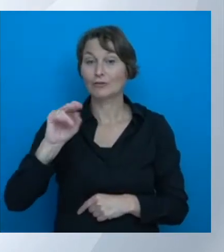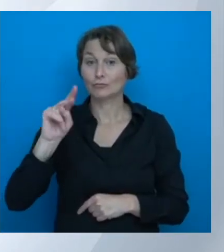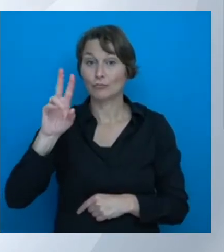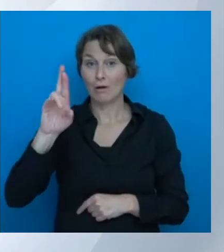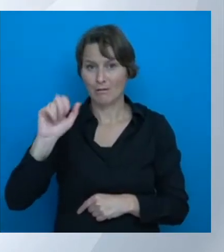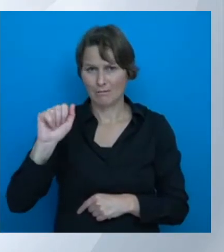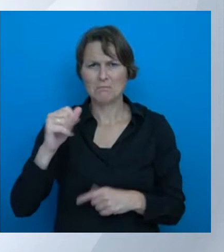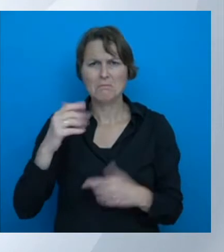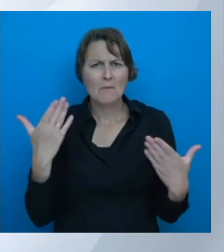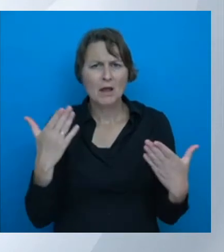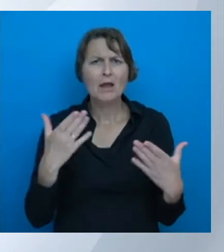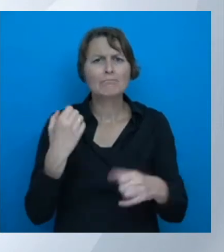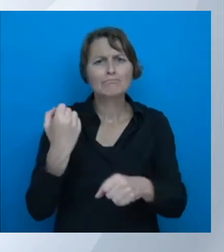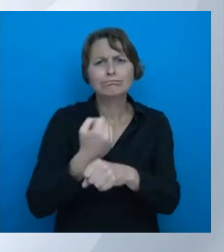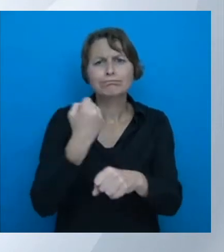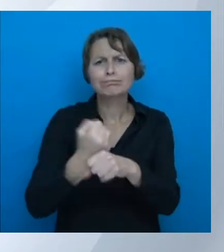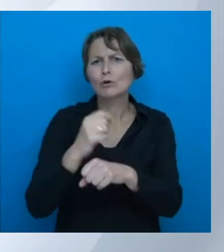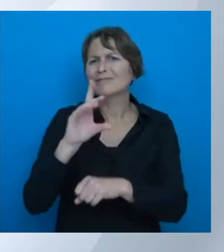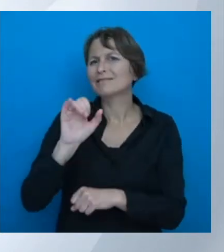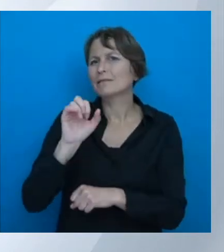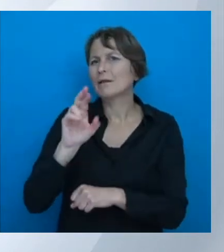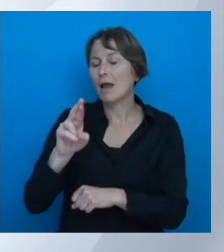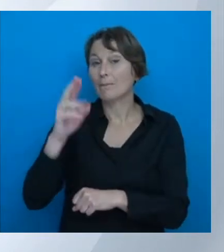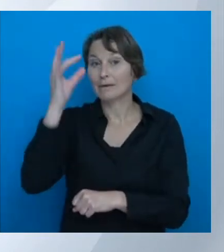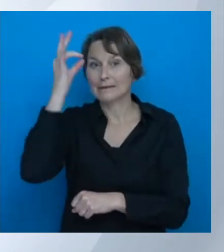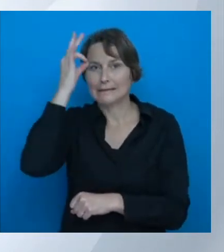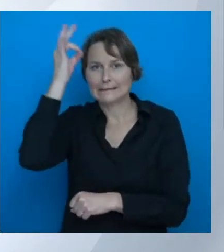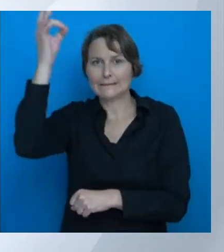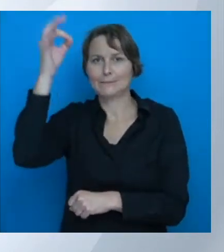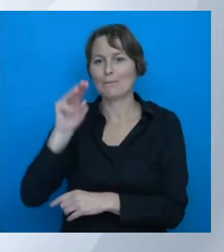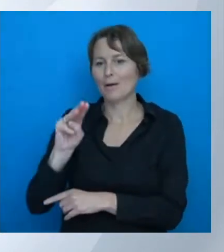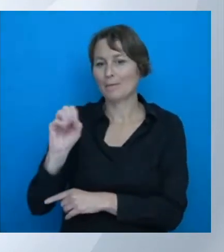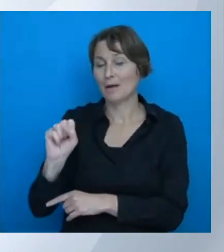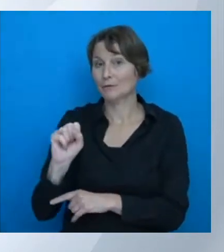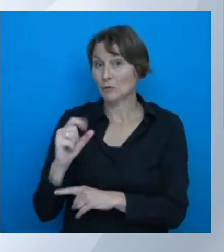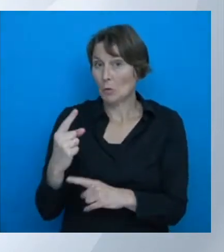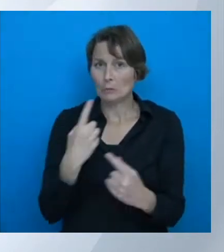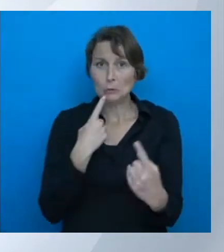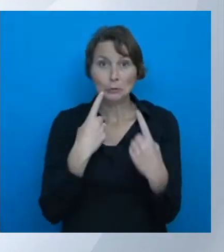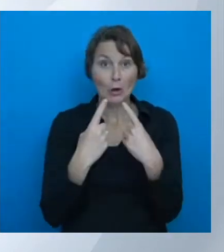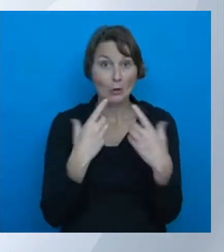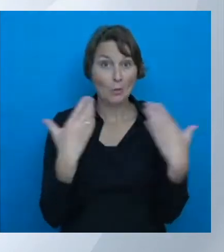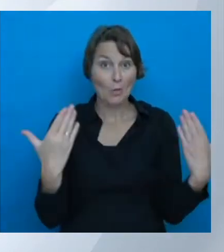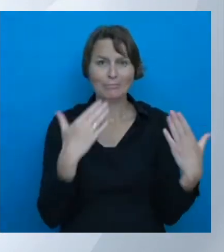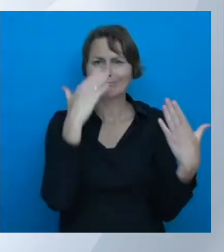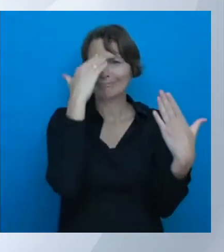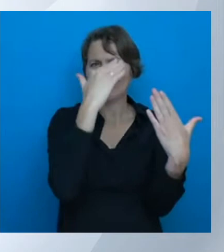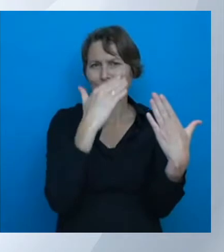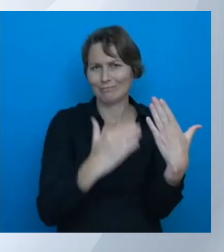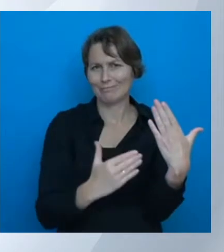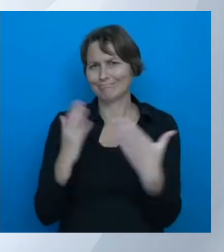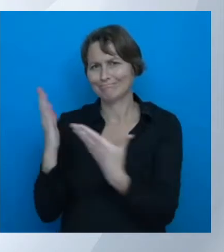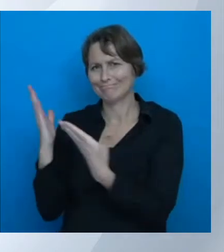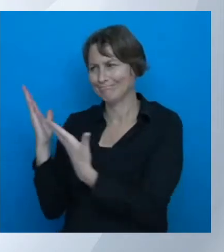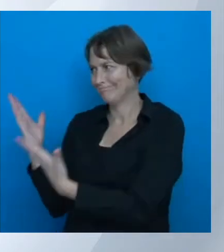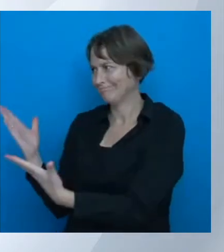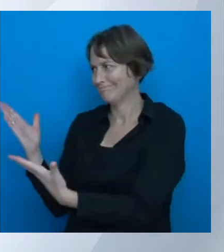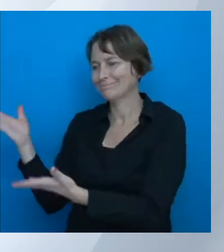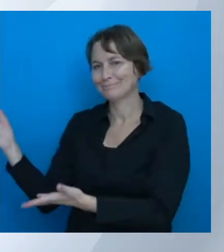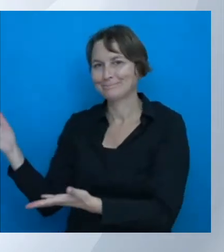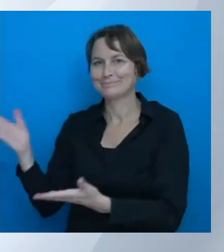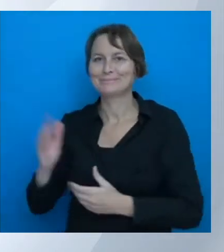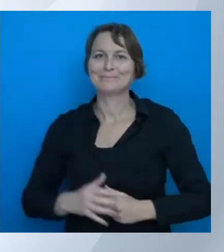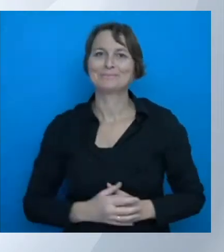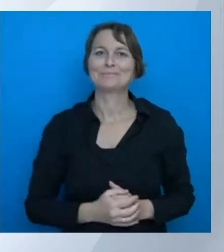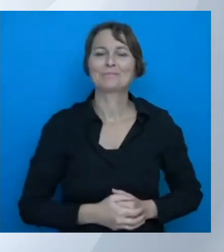So, the agenda for today's session looks like this. First, I would like to talk about what is the meaning of